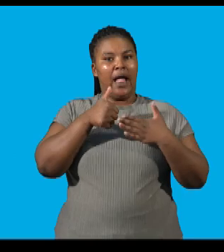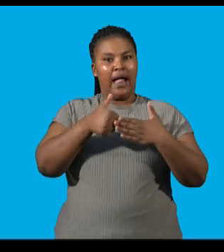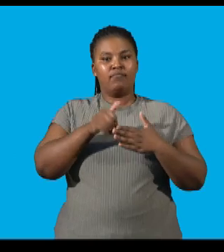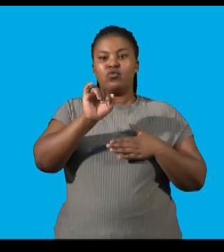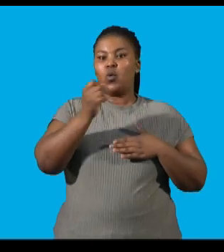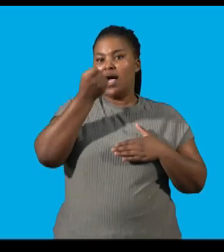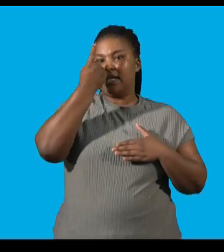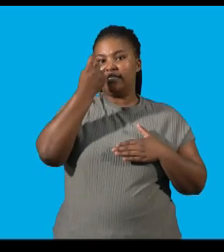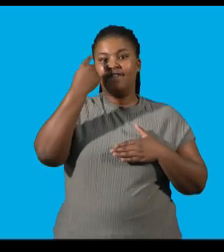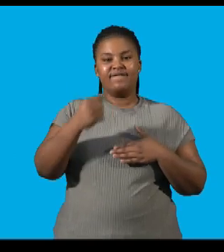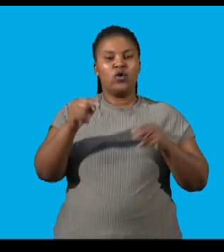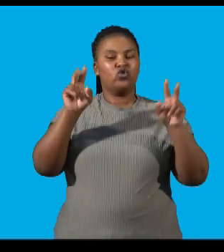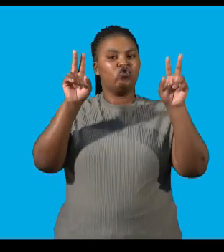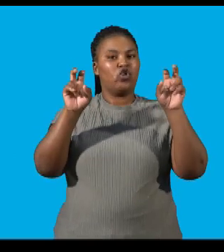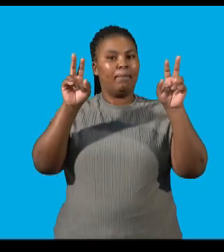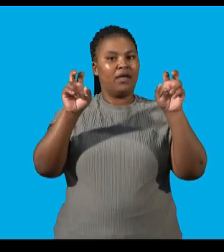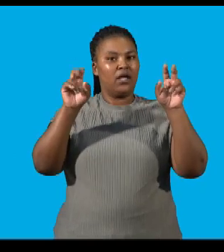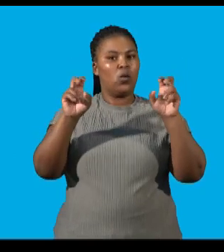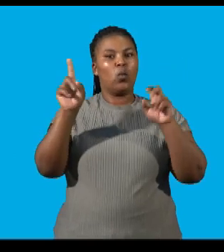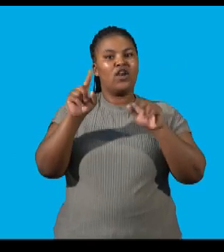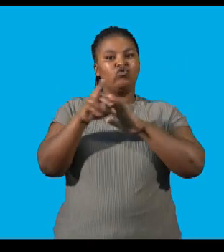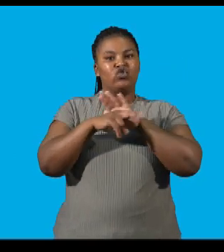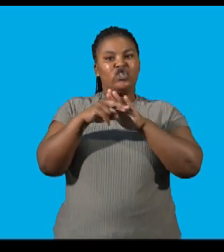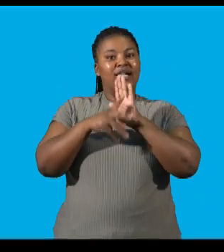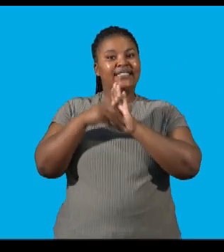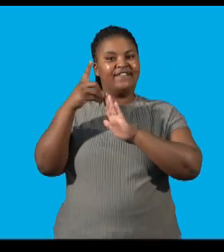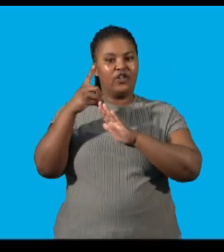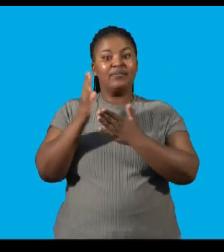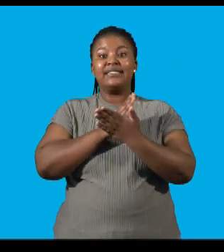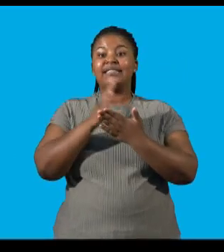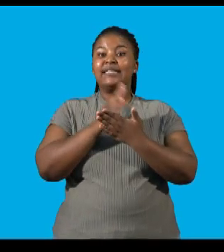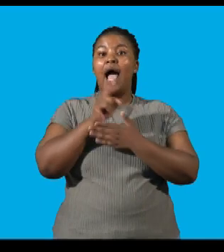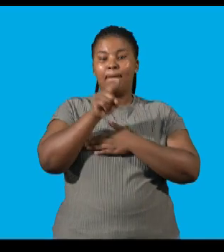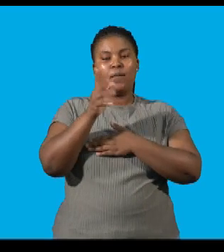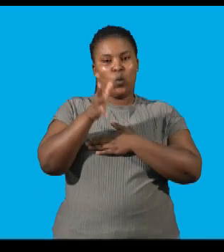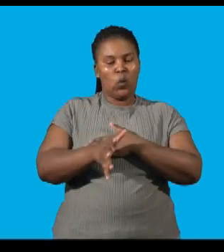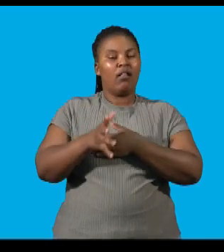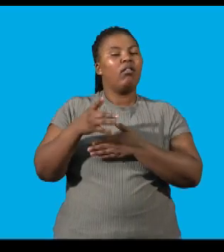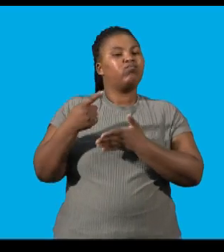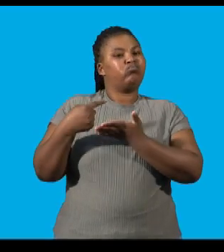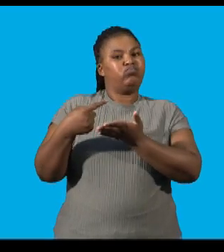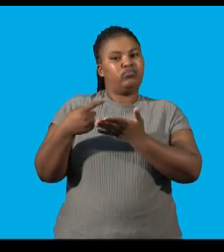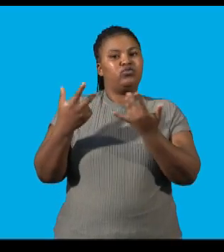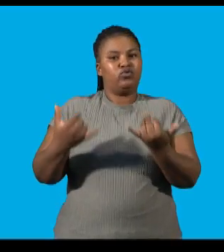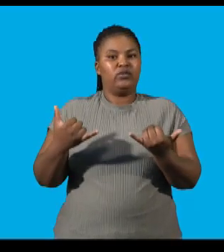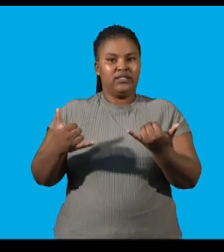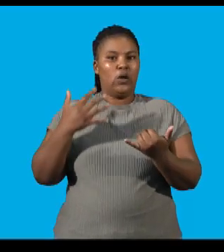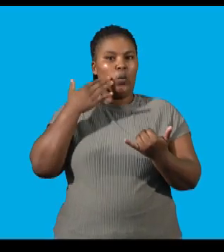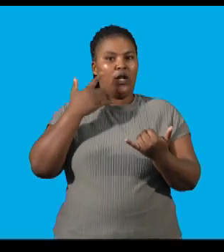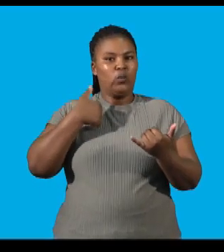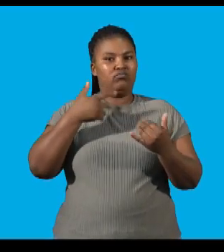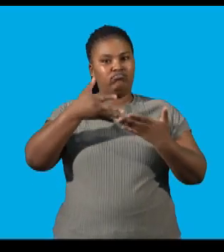your understanding of the topic regional development. Some of these concepts, we're going to discuss them as